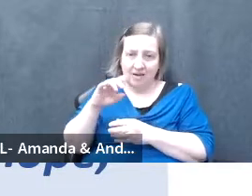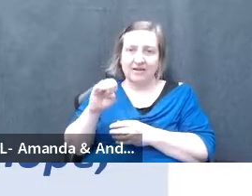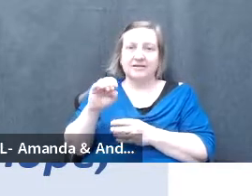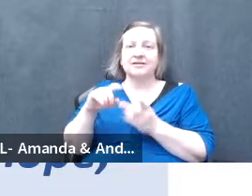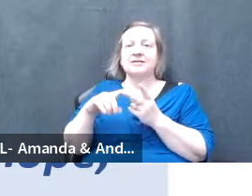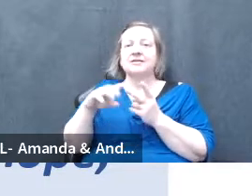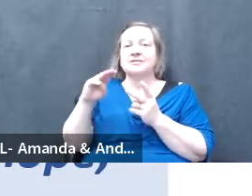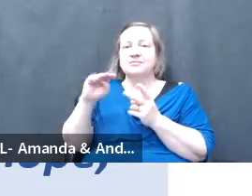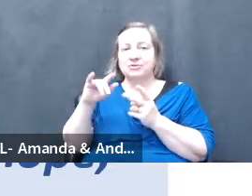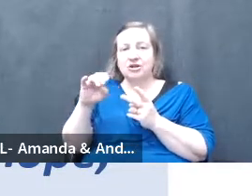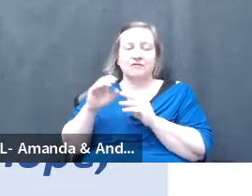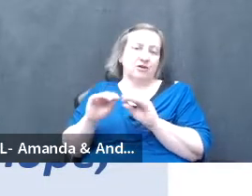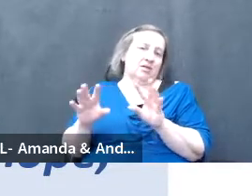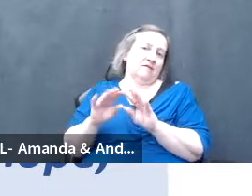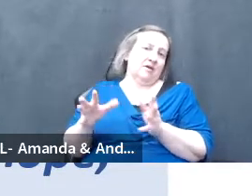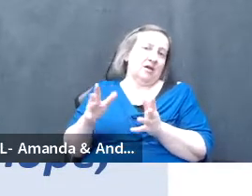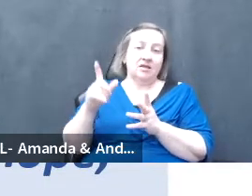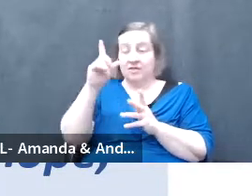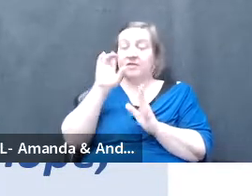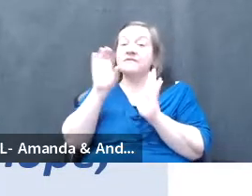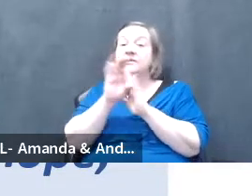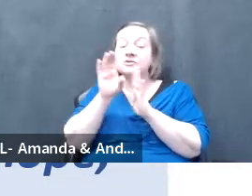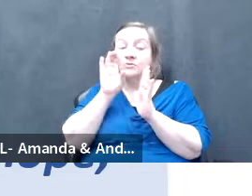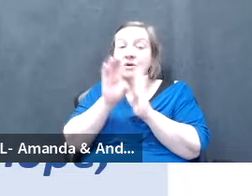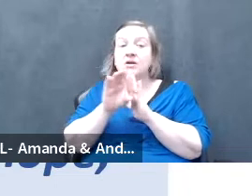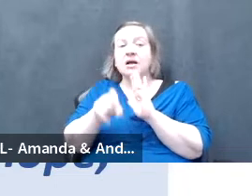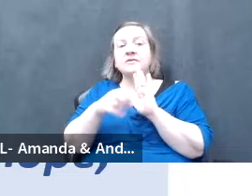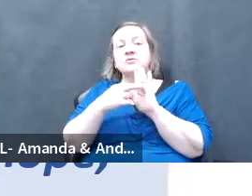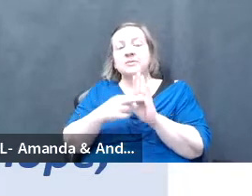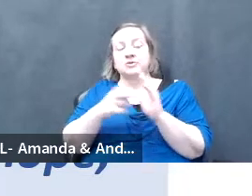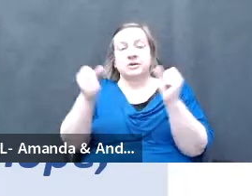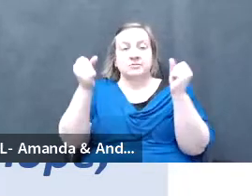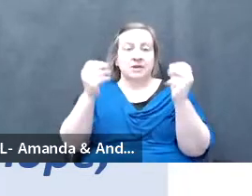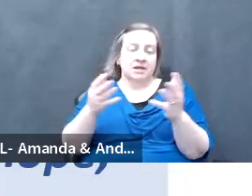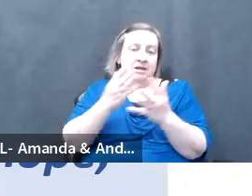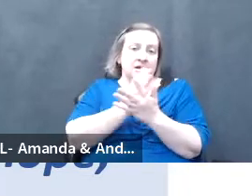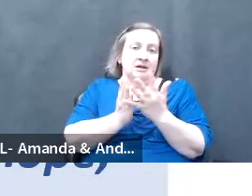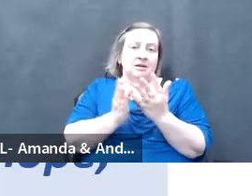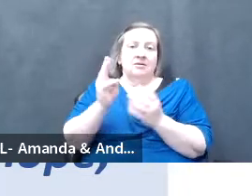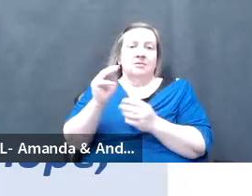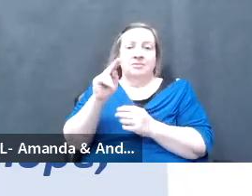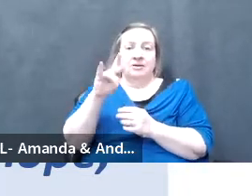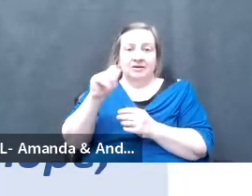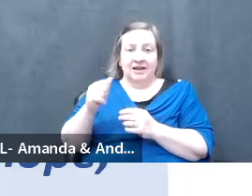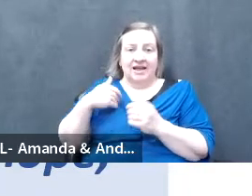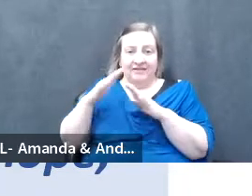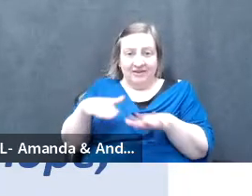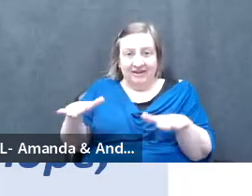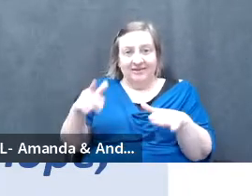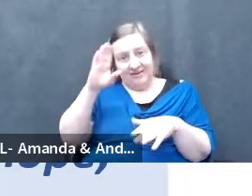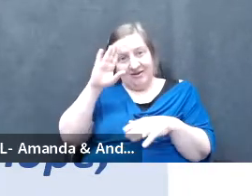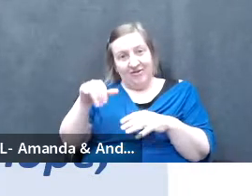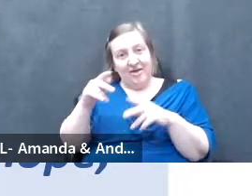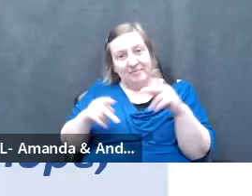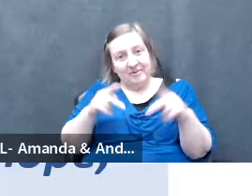for clarifying that, the visual also has to represent so many, but Maka is the one that has kids, and we know that,